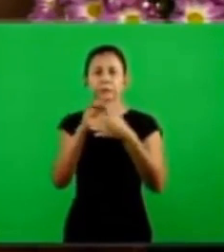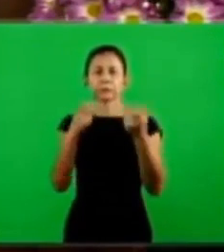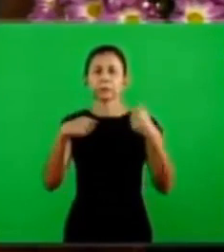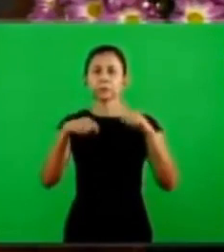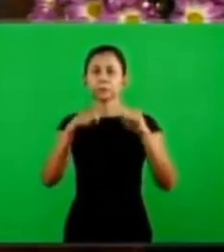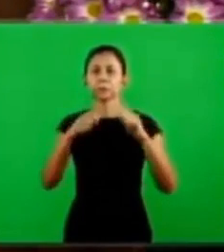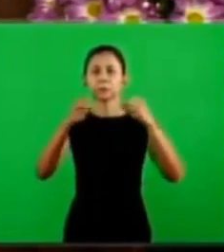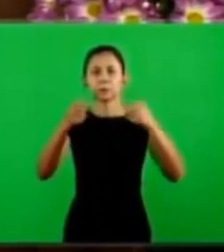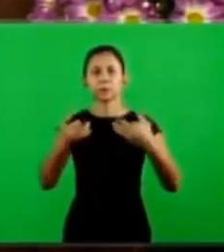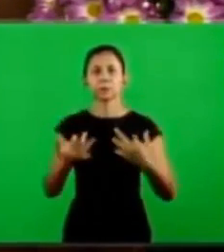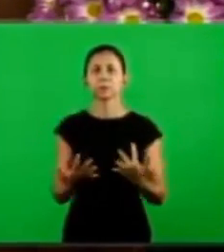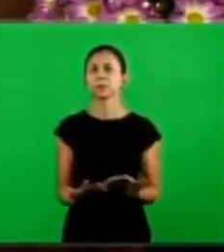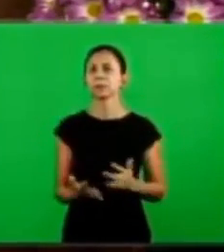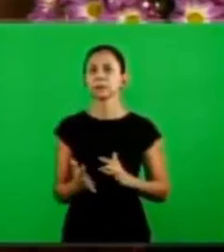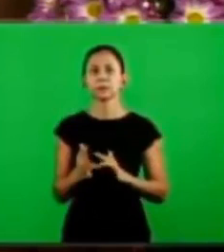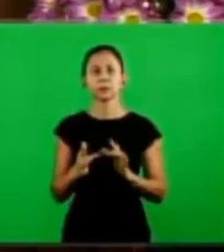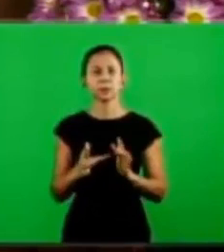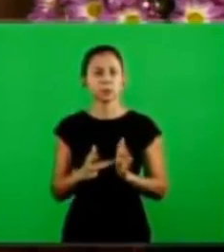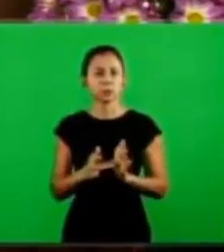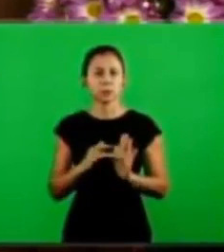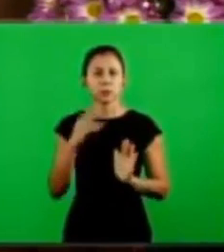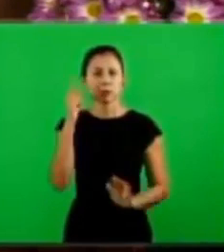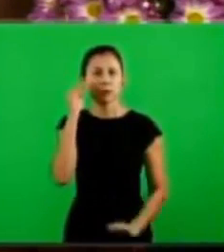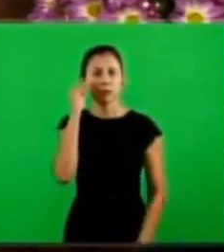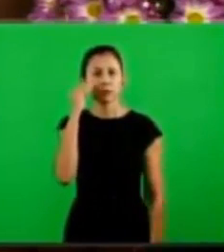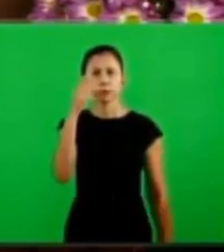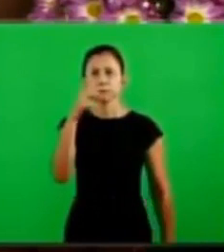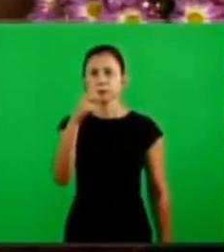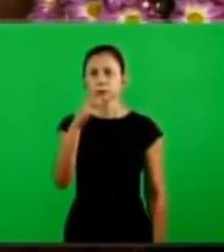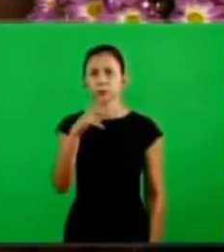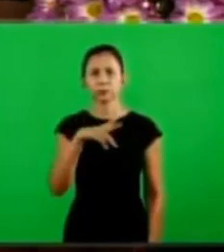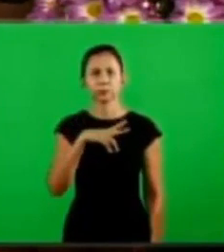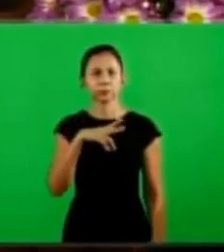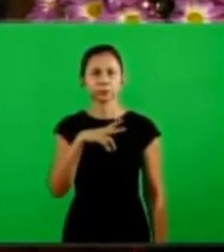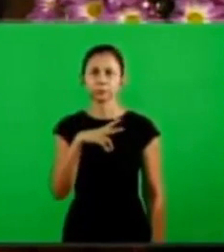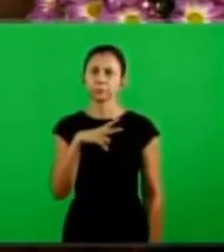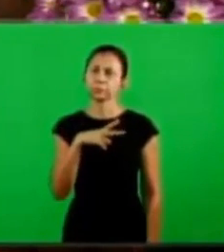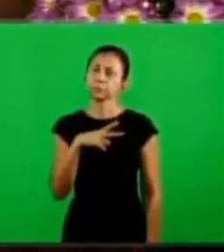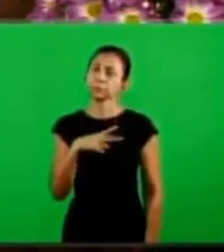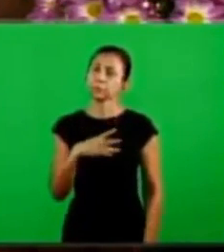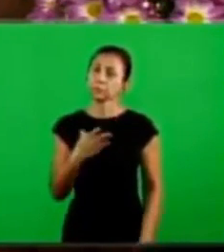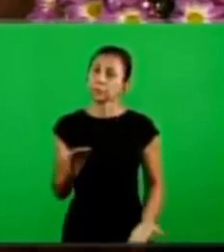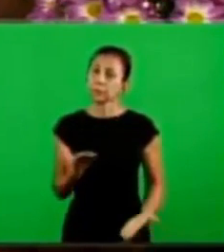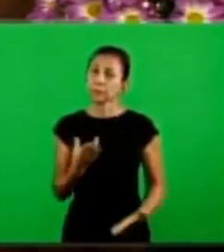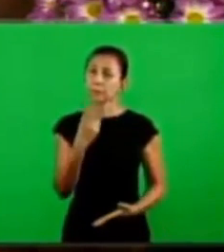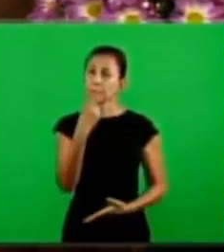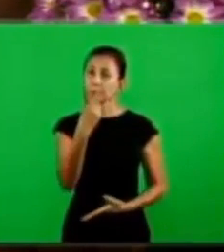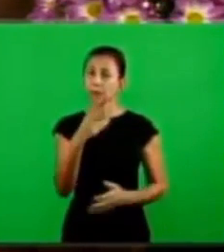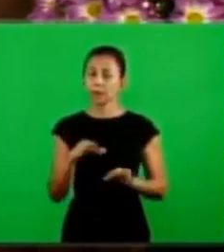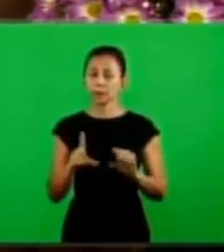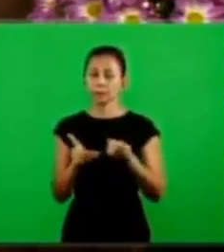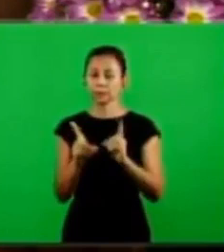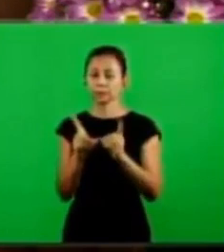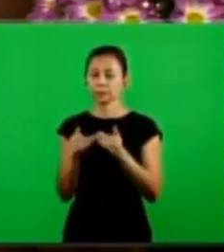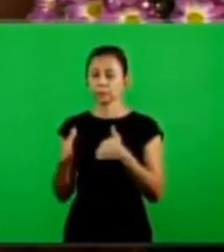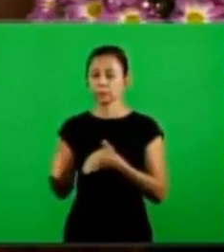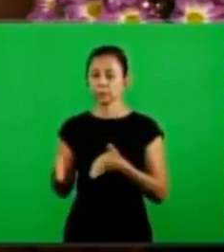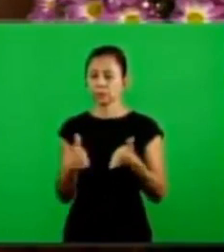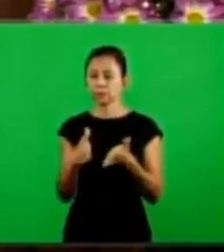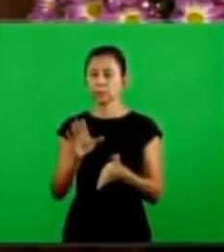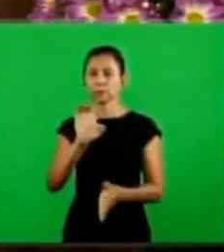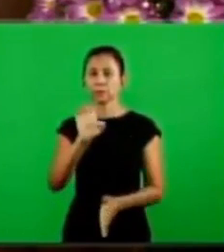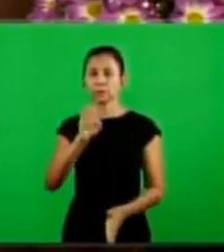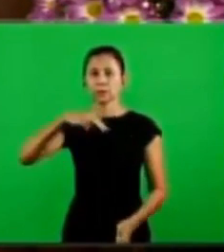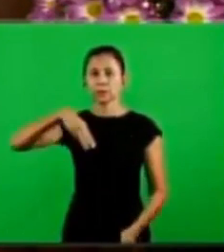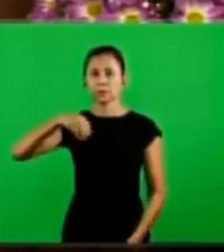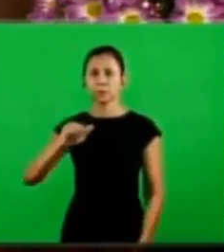you don't need anybody to explain you that. You can have a personal encounter. So the disciples on the way of